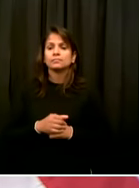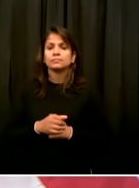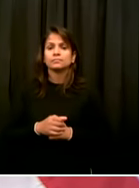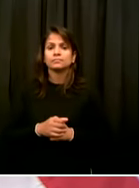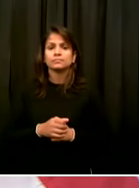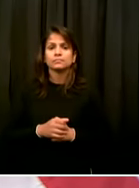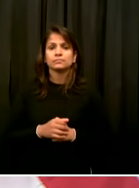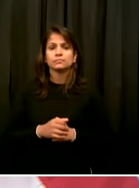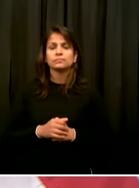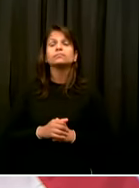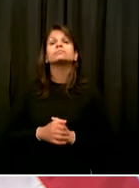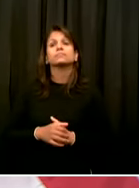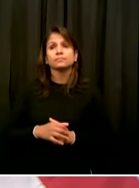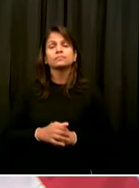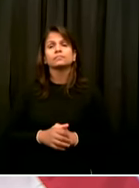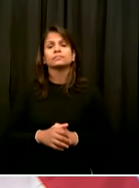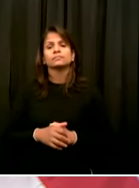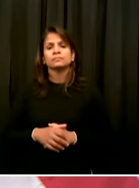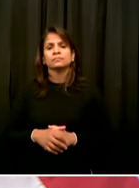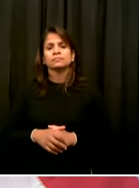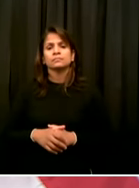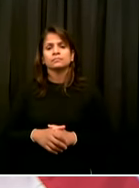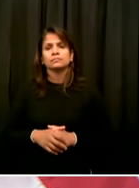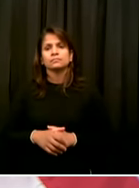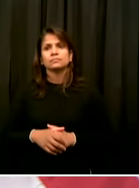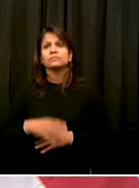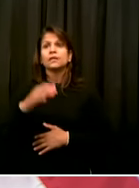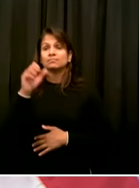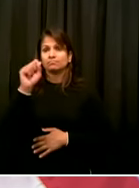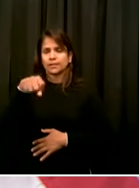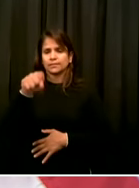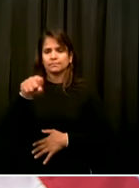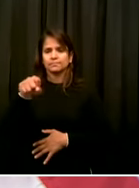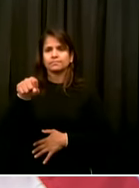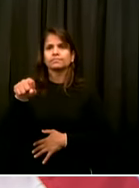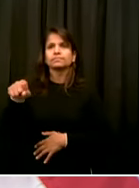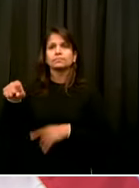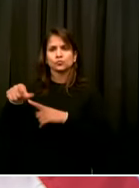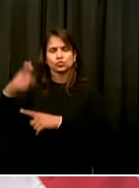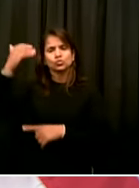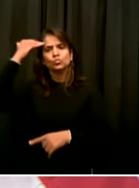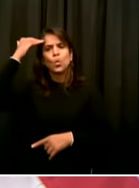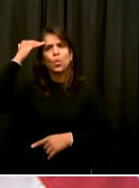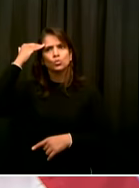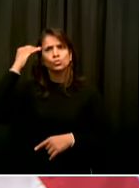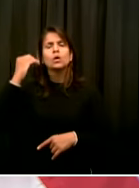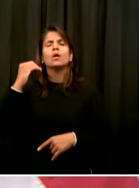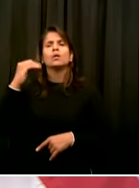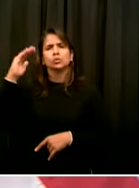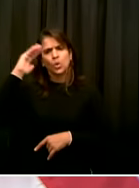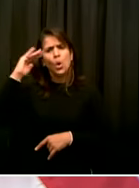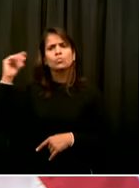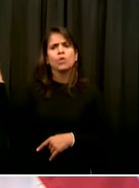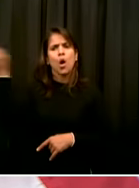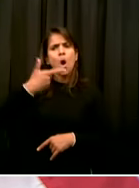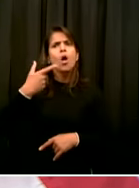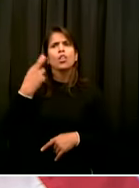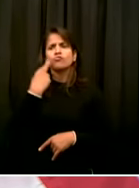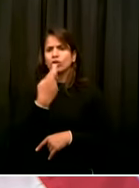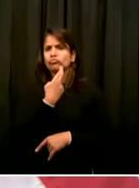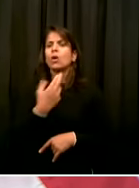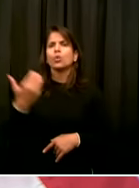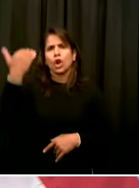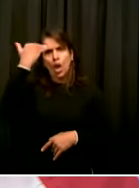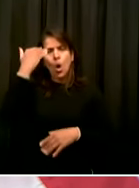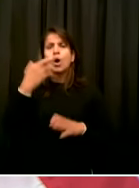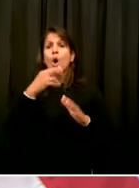are actively looking at with respect to not just hookah, but use of tobacco products, you